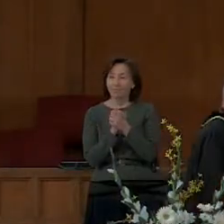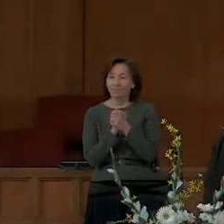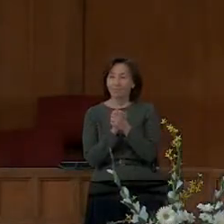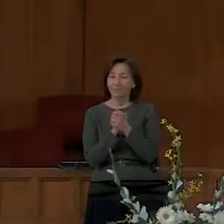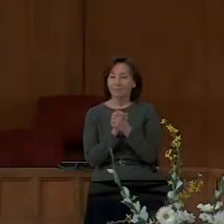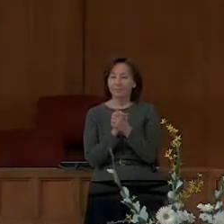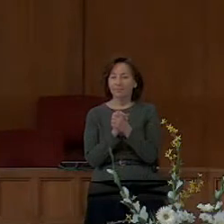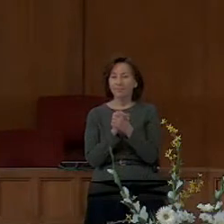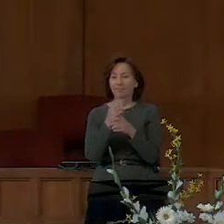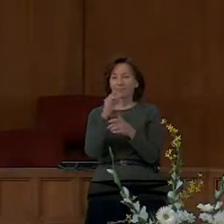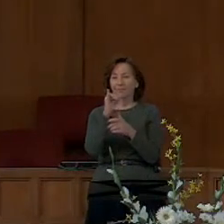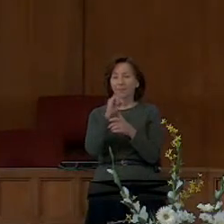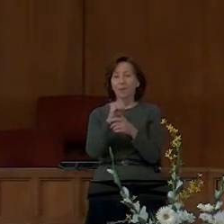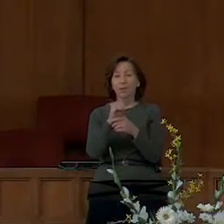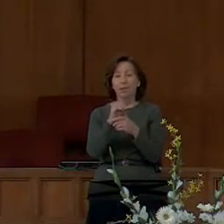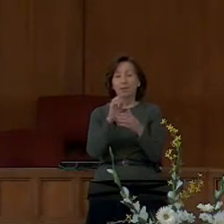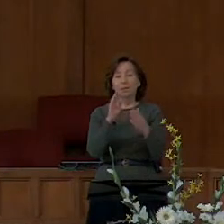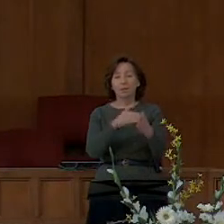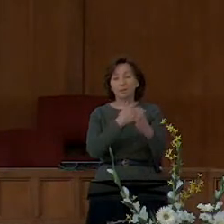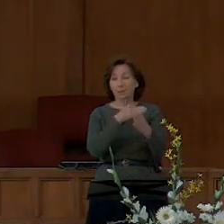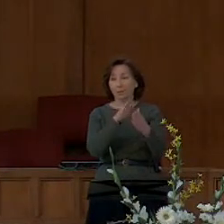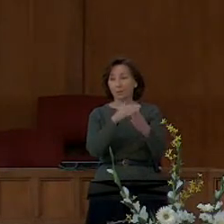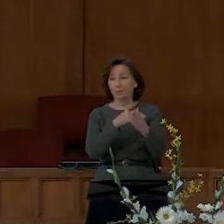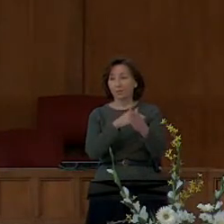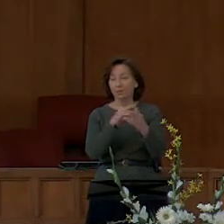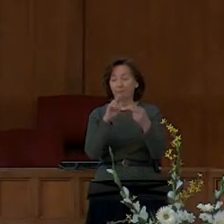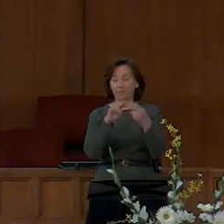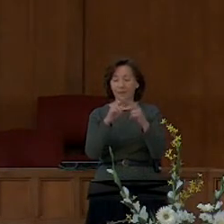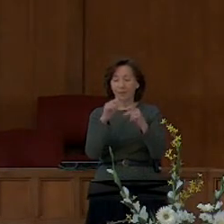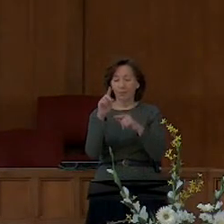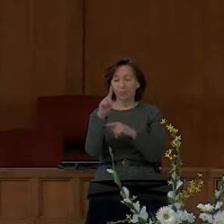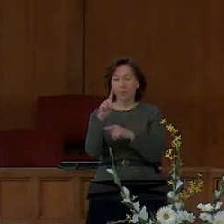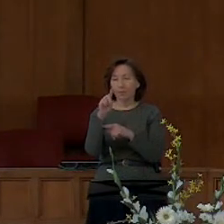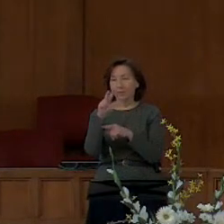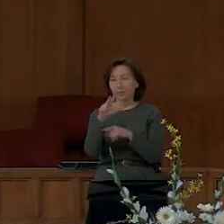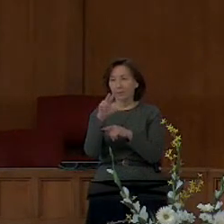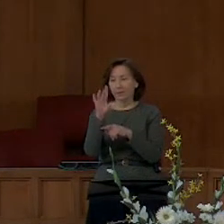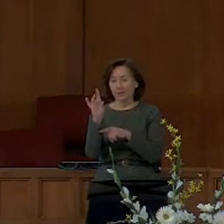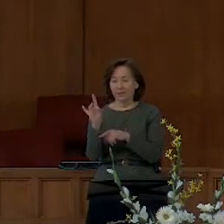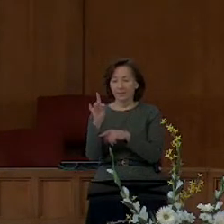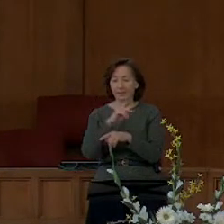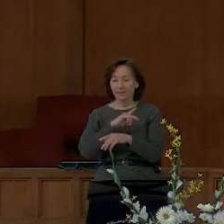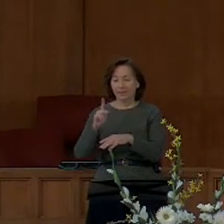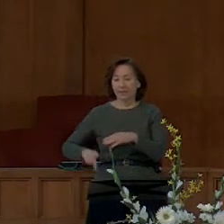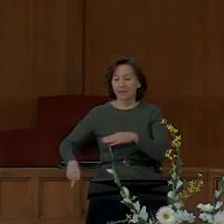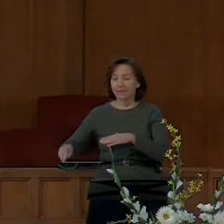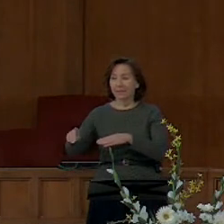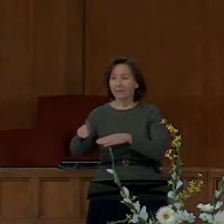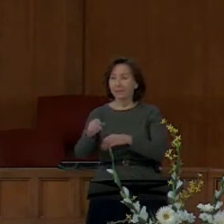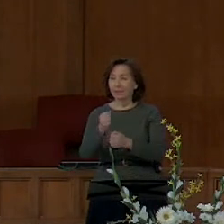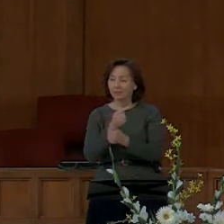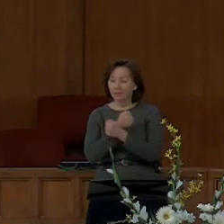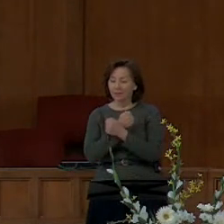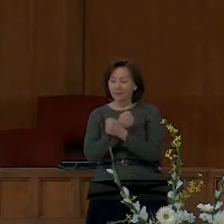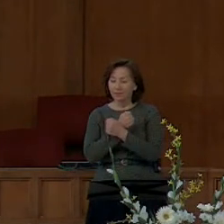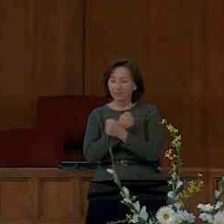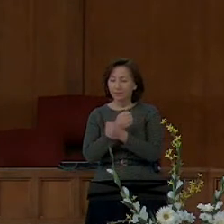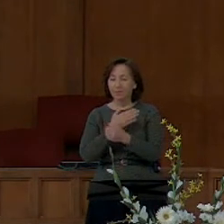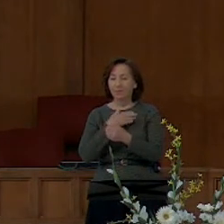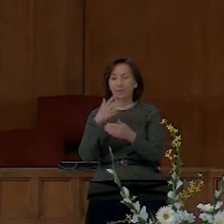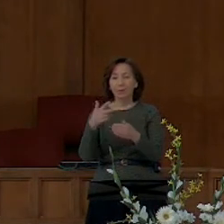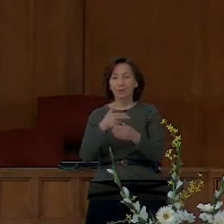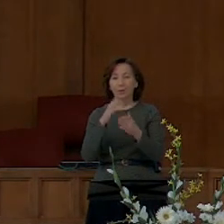Hello, everyone. Our hymn of invitation will be hymn 138, The King of Love, My Shepherd Is, and we will sing verses 1, 2, and